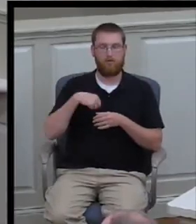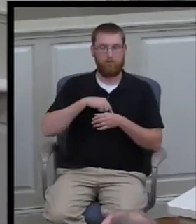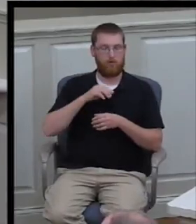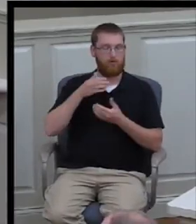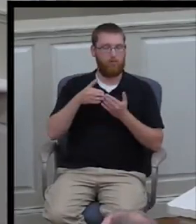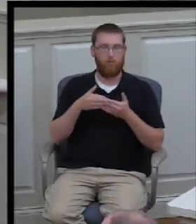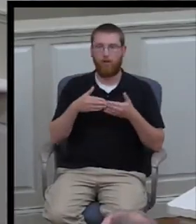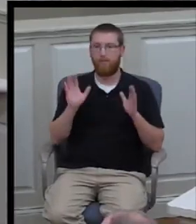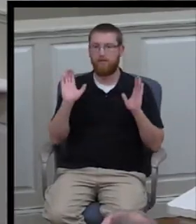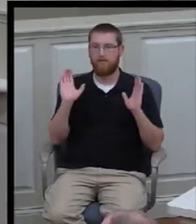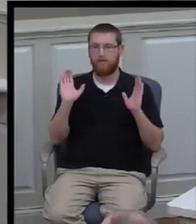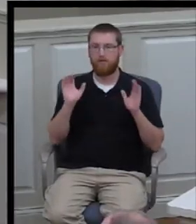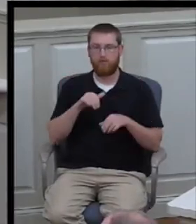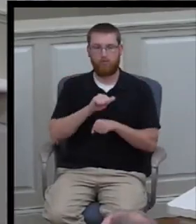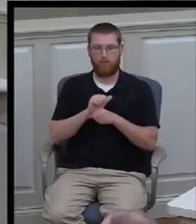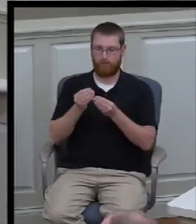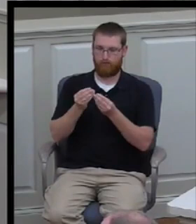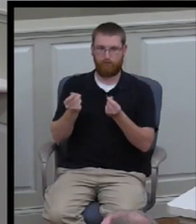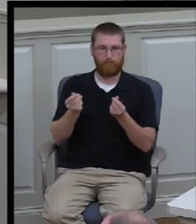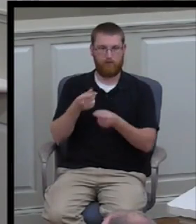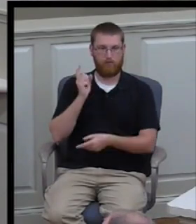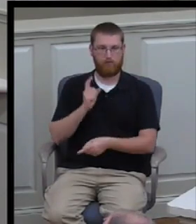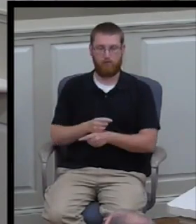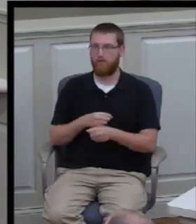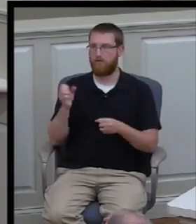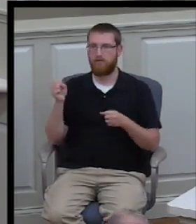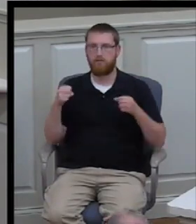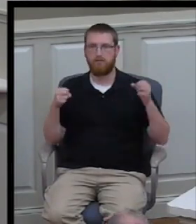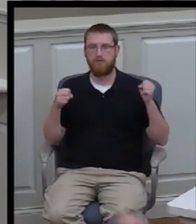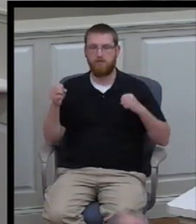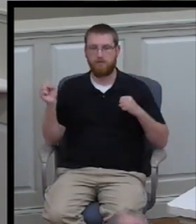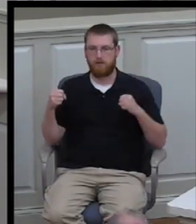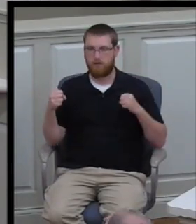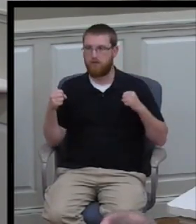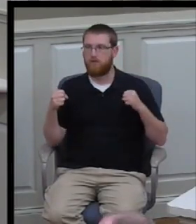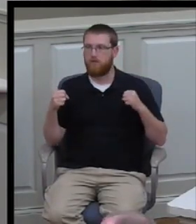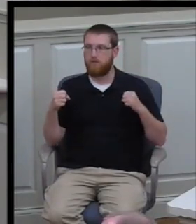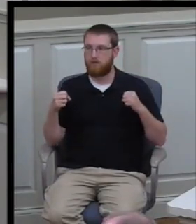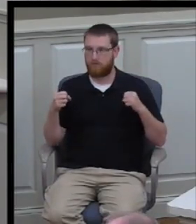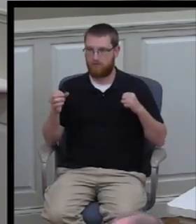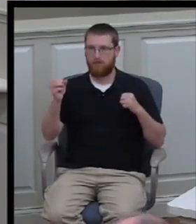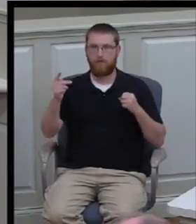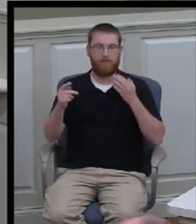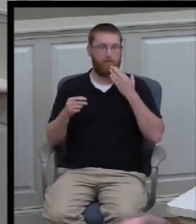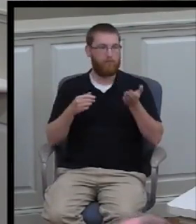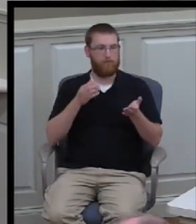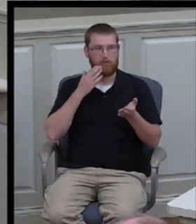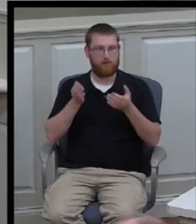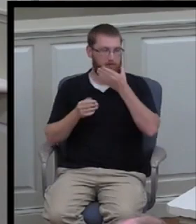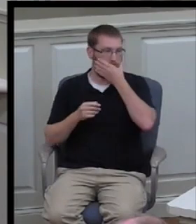open to working this out? Yes, yes. Yes. All right, thank you. Yes, sir.